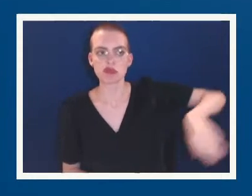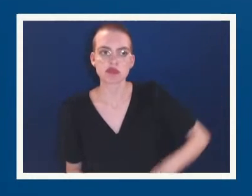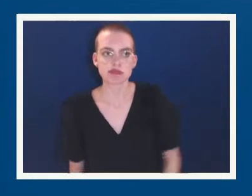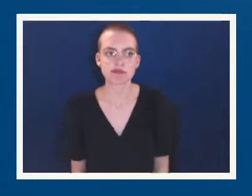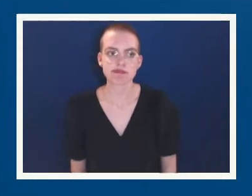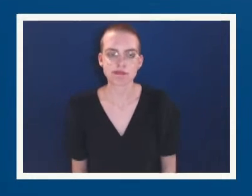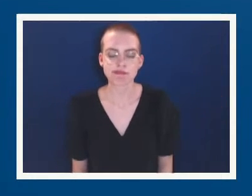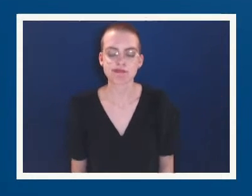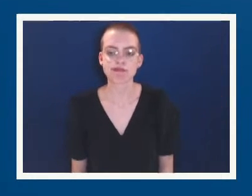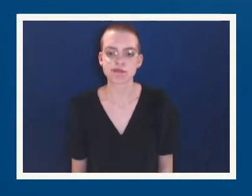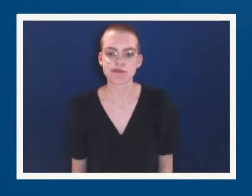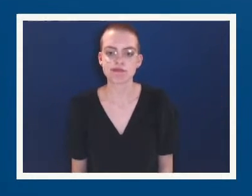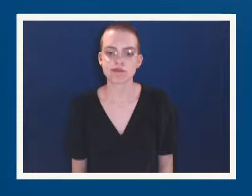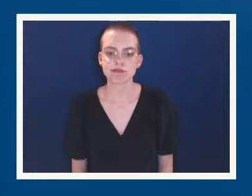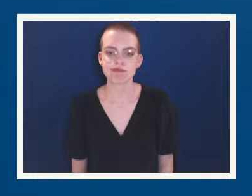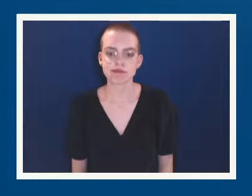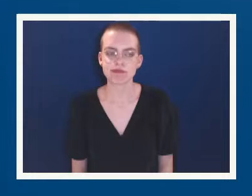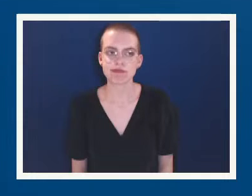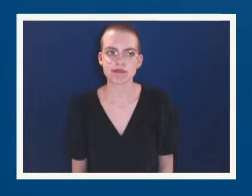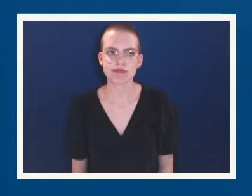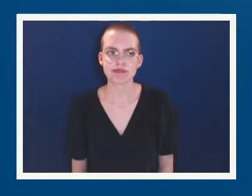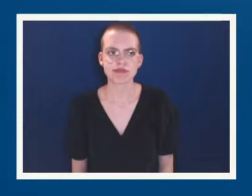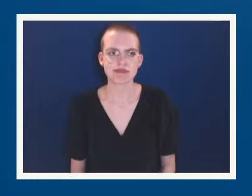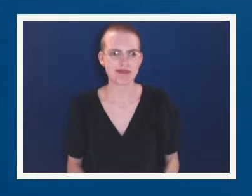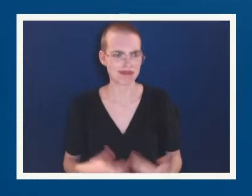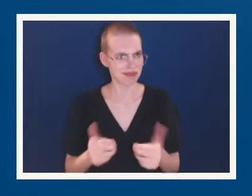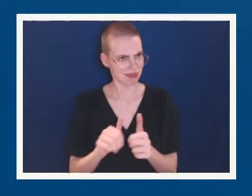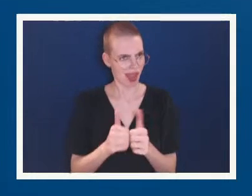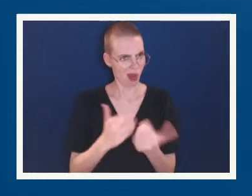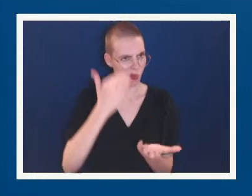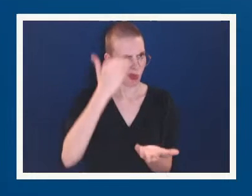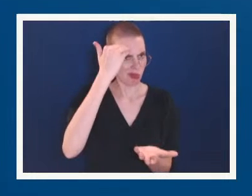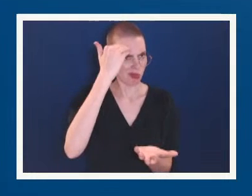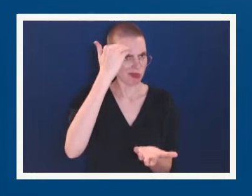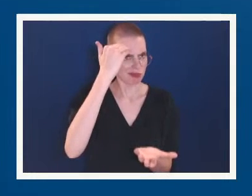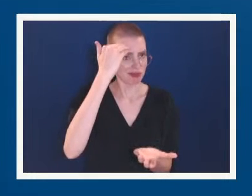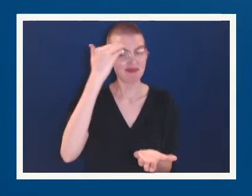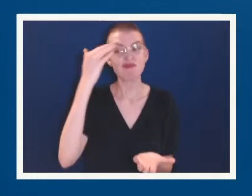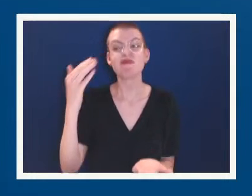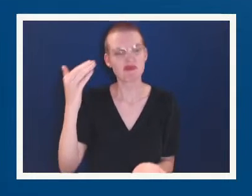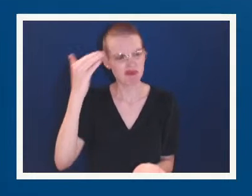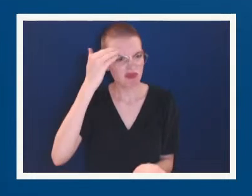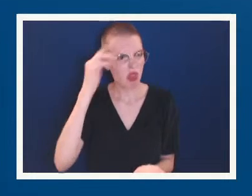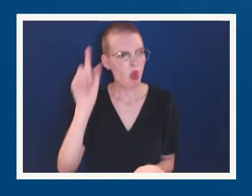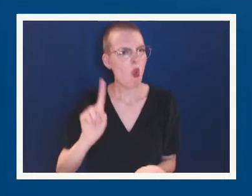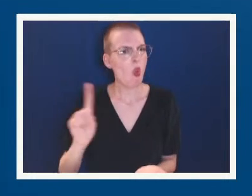You know how I know that? Because I know where he was on January the 6th.